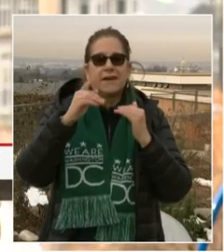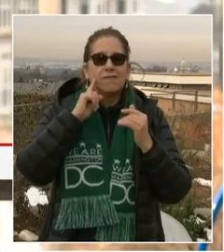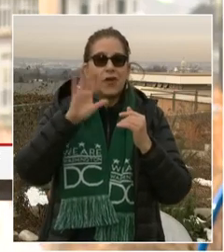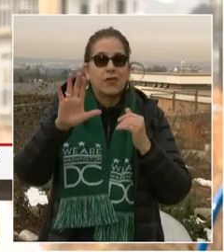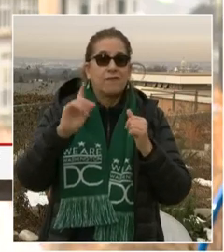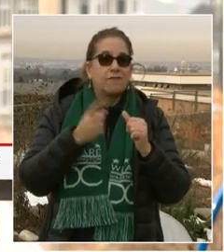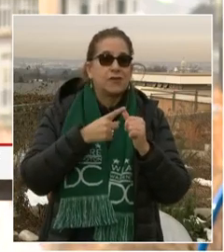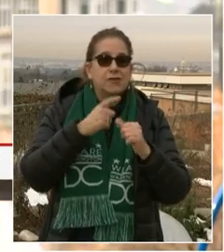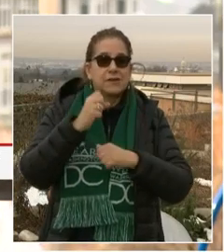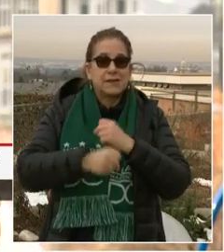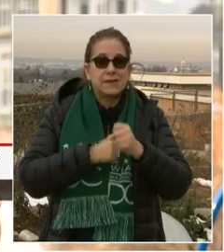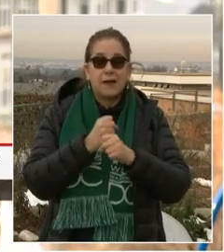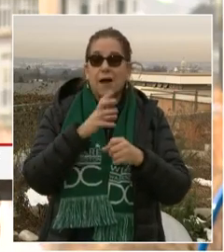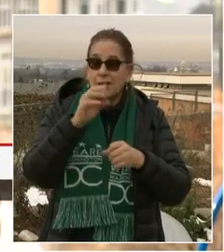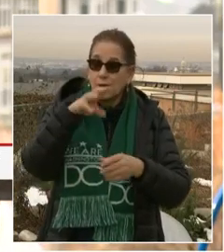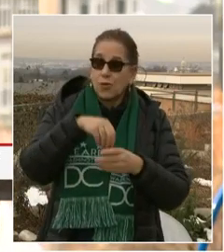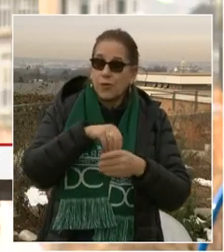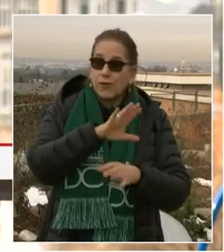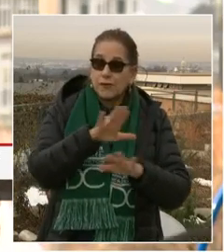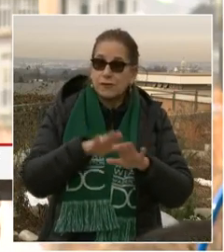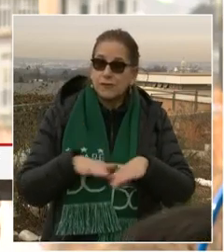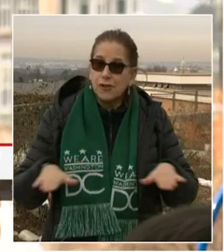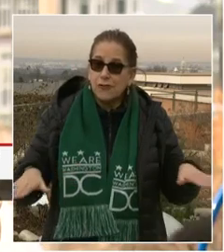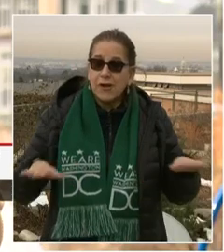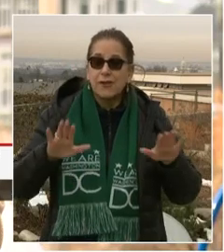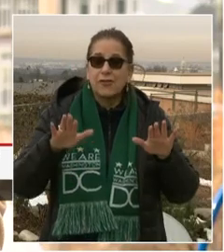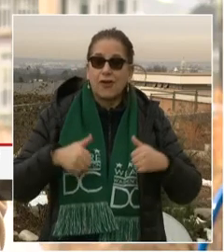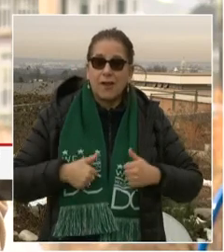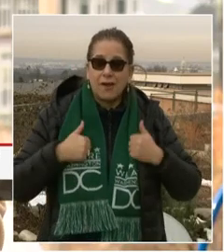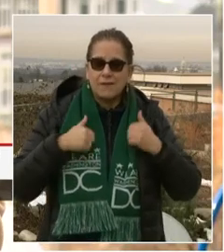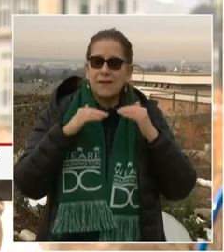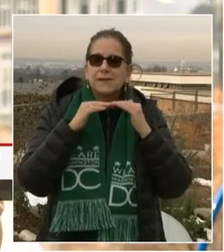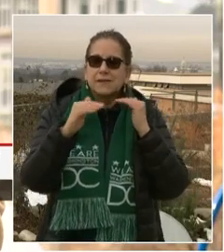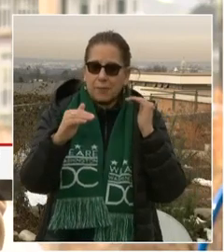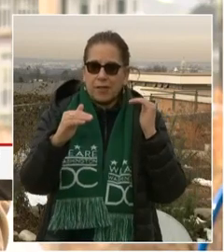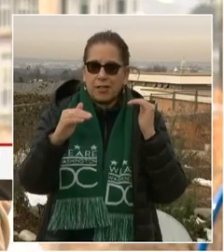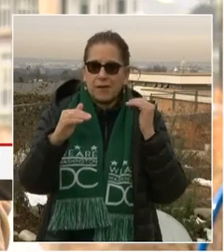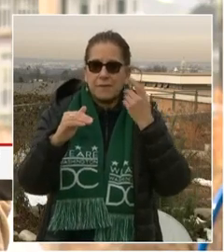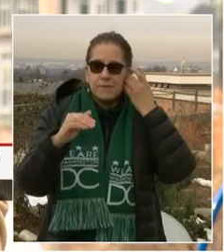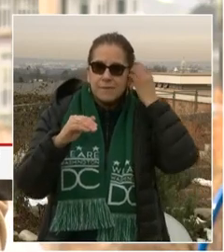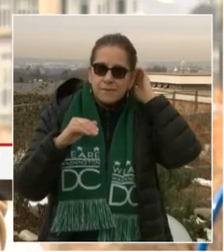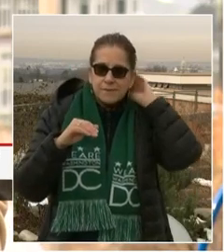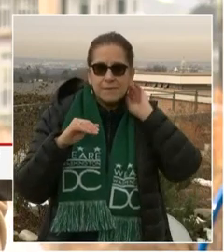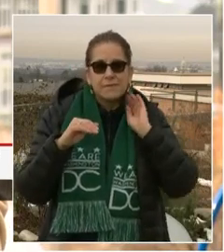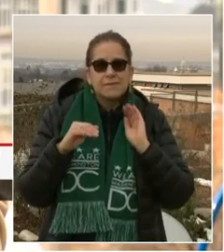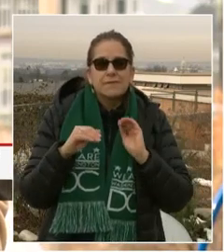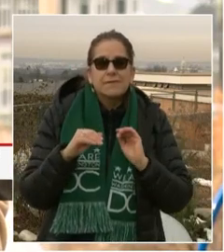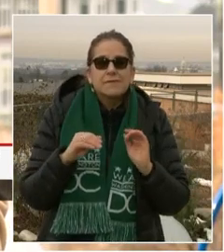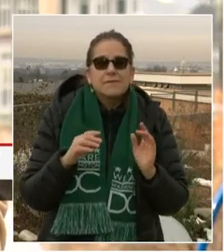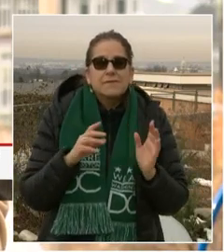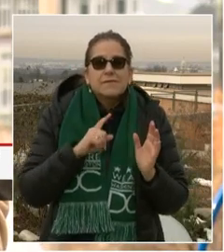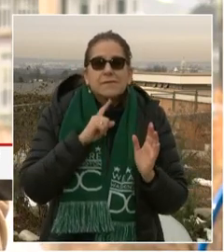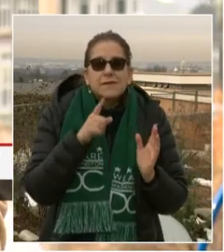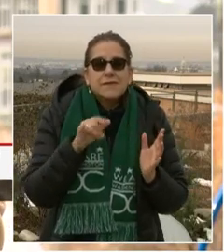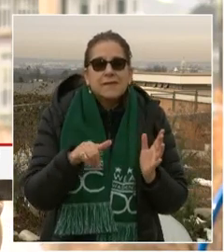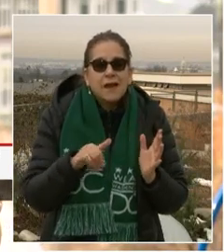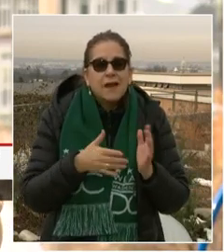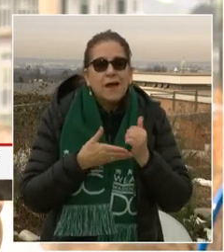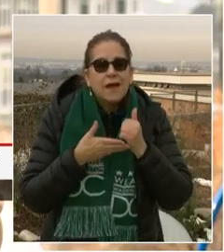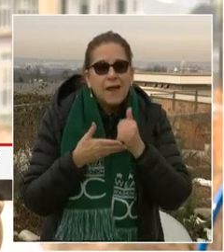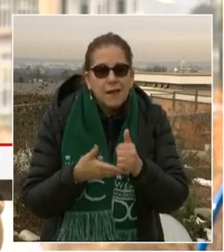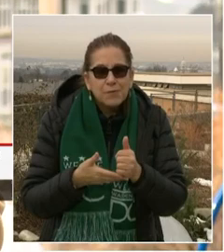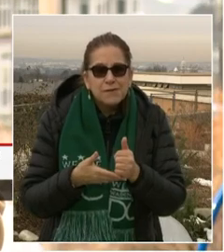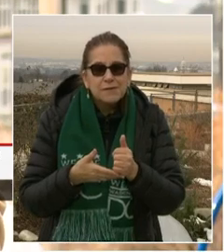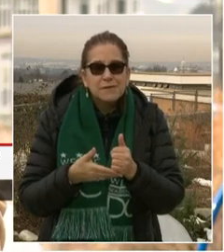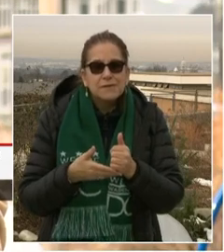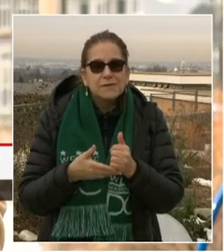has proven time and time again that it is used to meet financial needs as each family sees fit, including paying